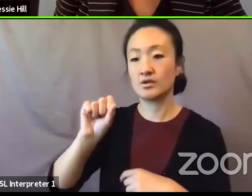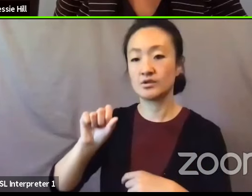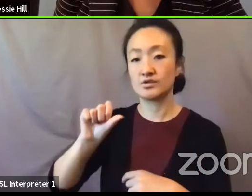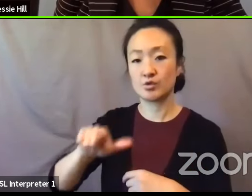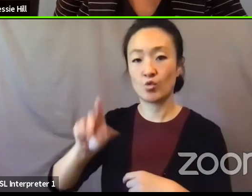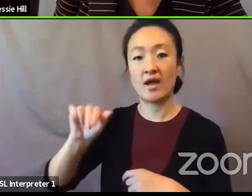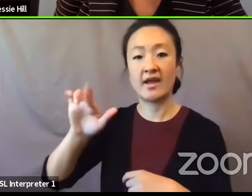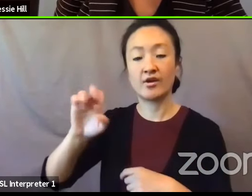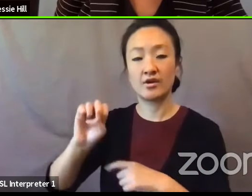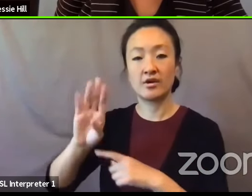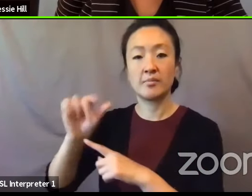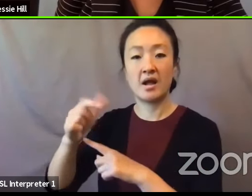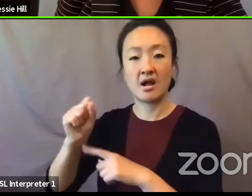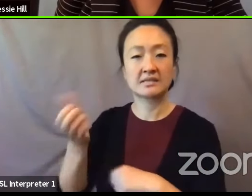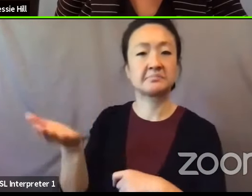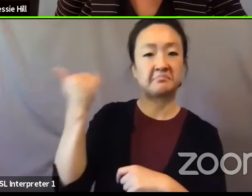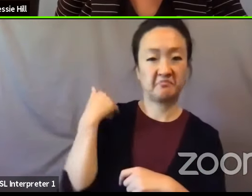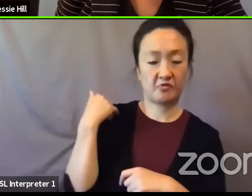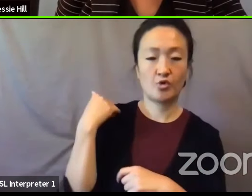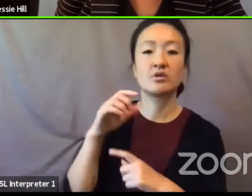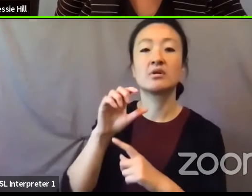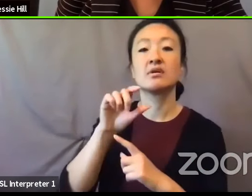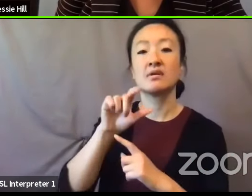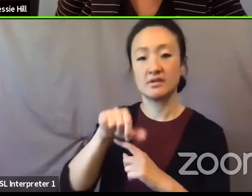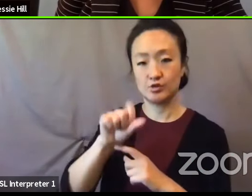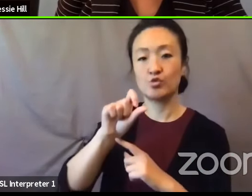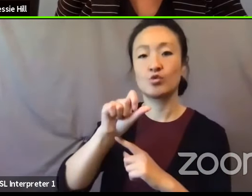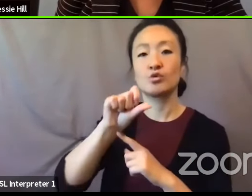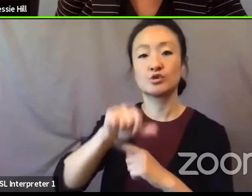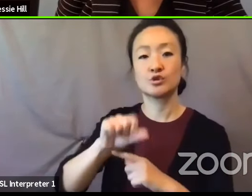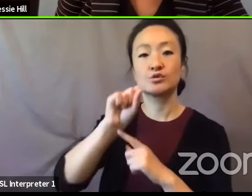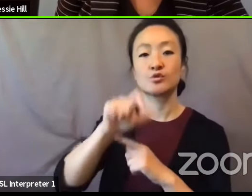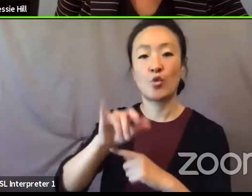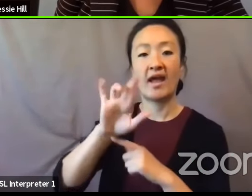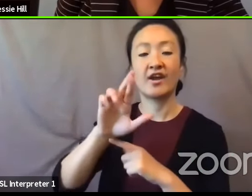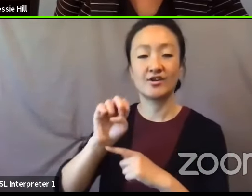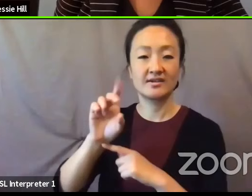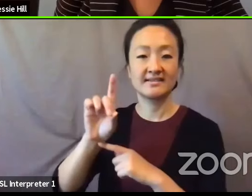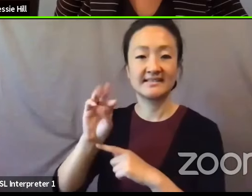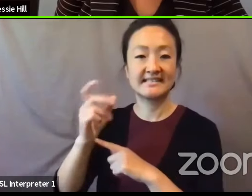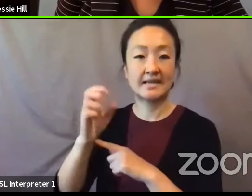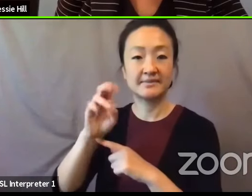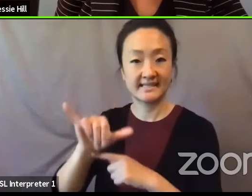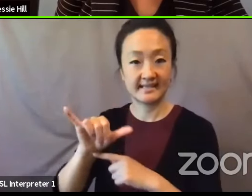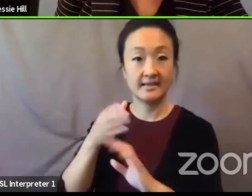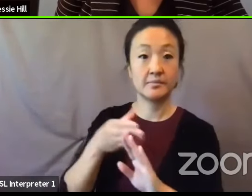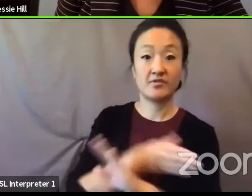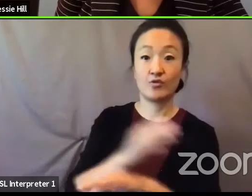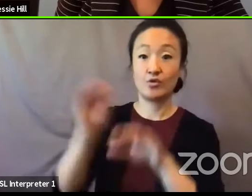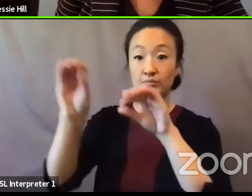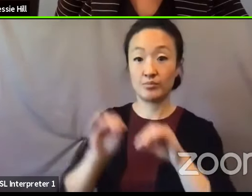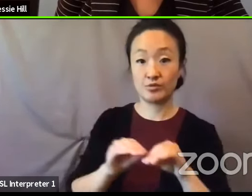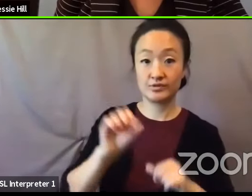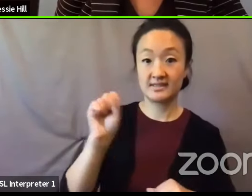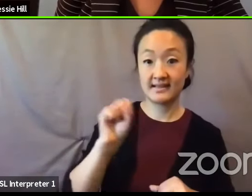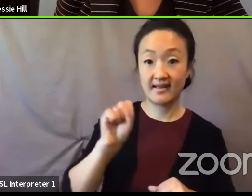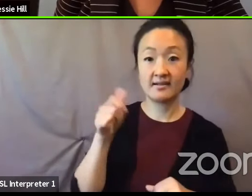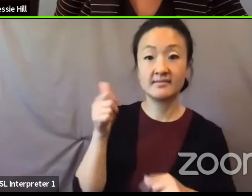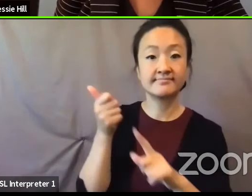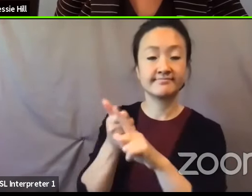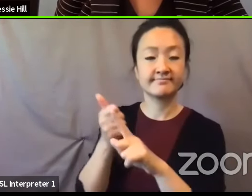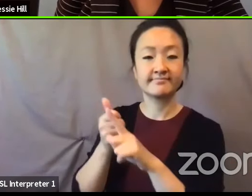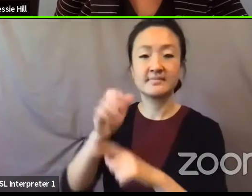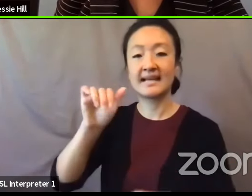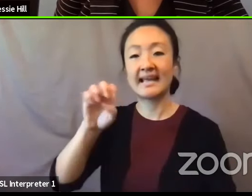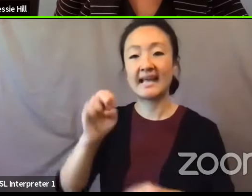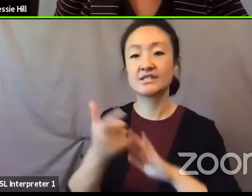Dempsey, and as an assistant prosecutor for Cuyahoga County. Prior to moving to Seattle, Bryan was a case law